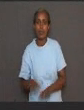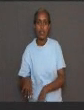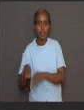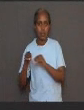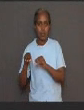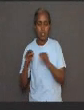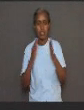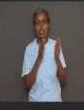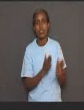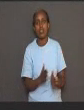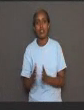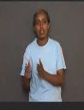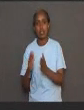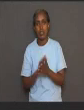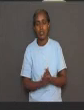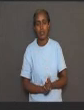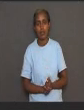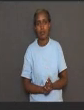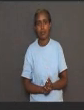Students, let's get ready.